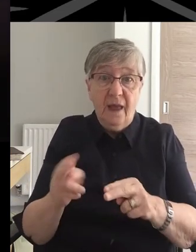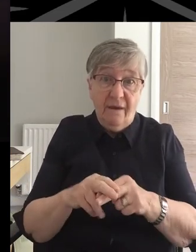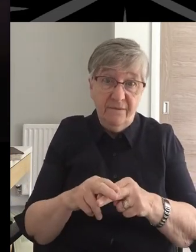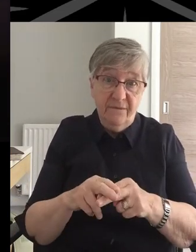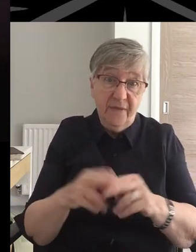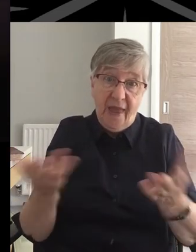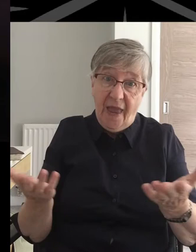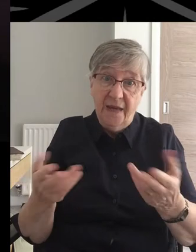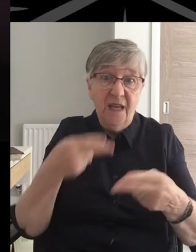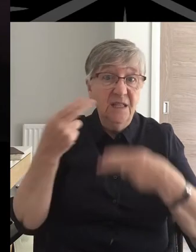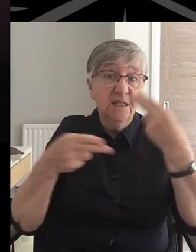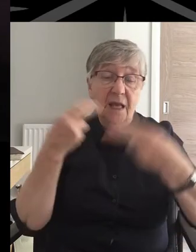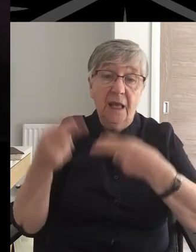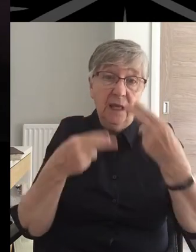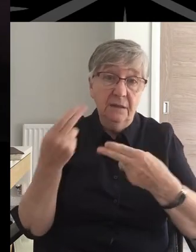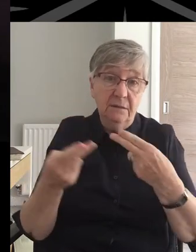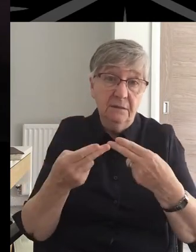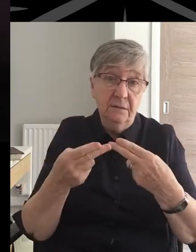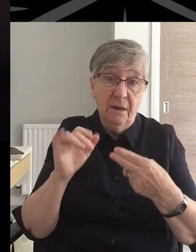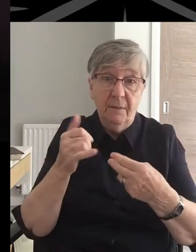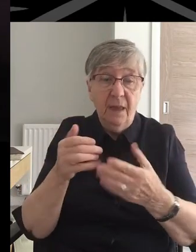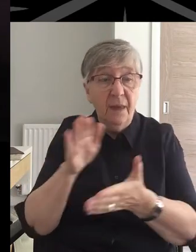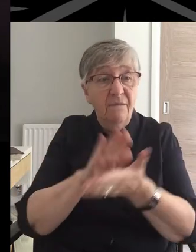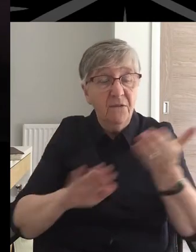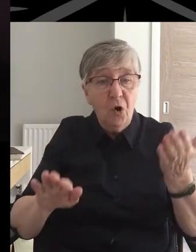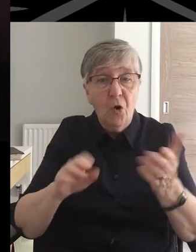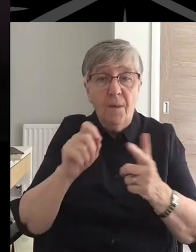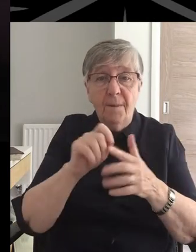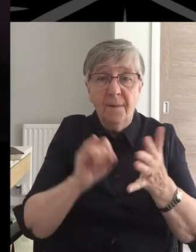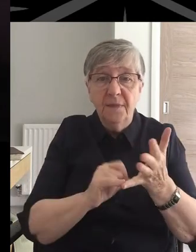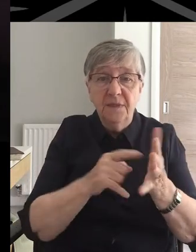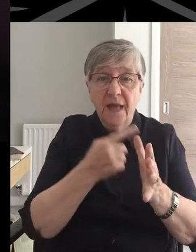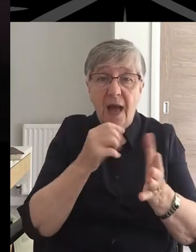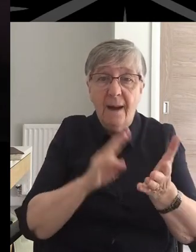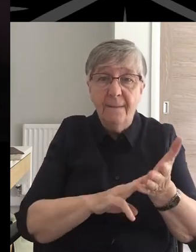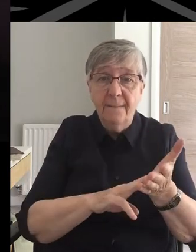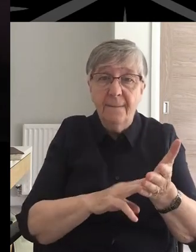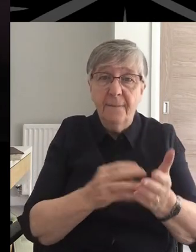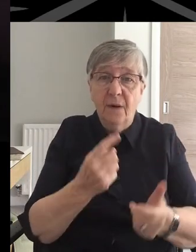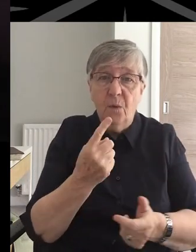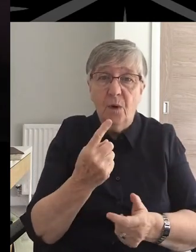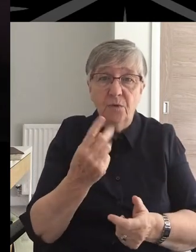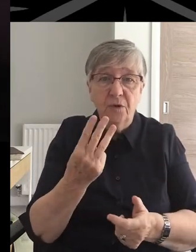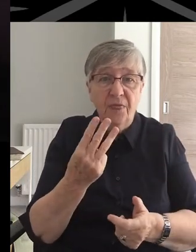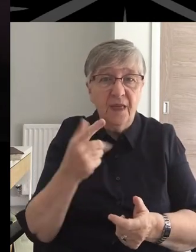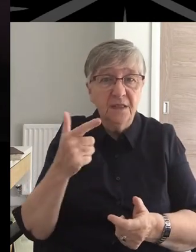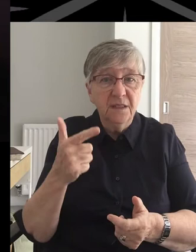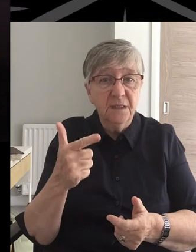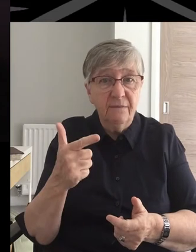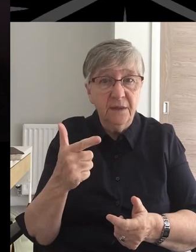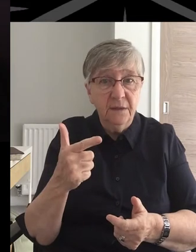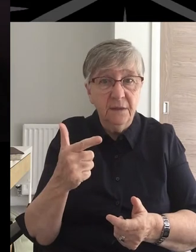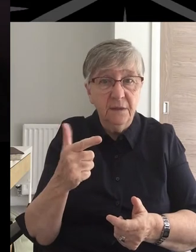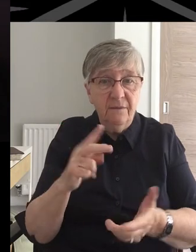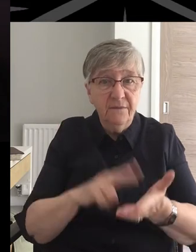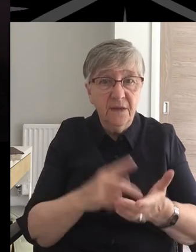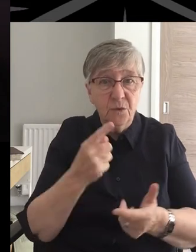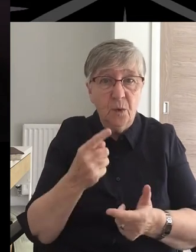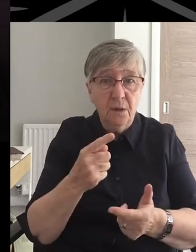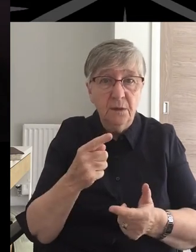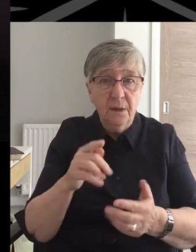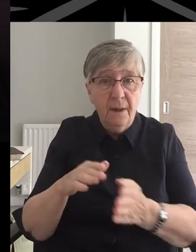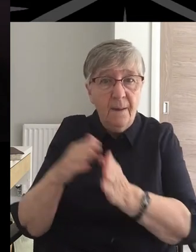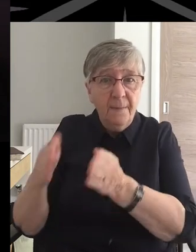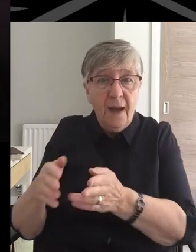any singing going on around Ezekiel, it might well have been in the words of Psalm 137, verse 1. By